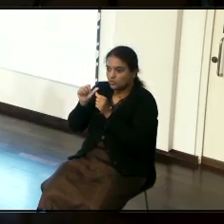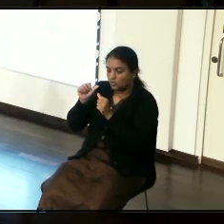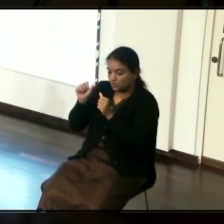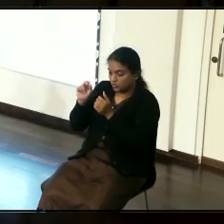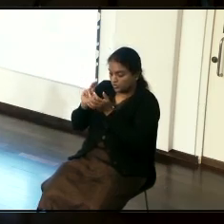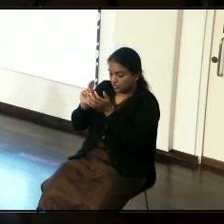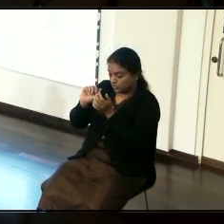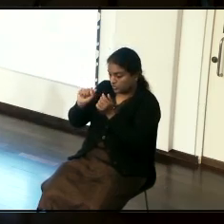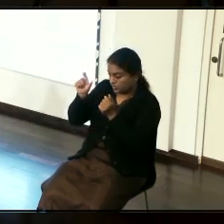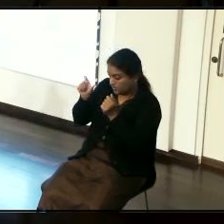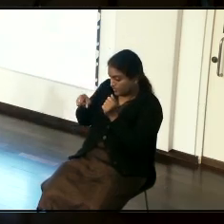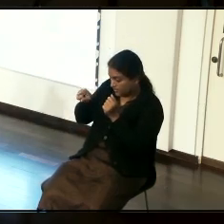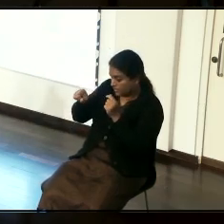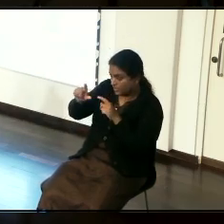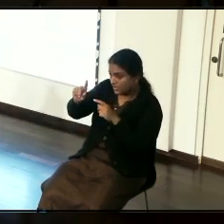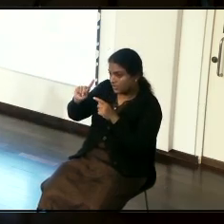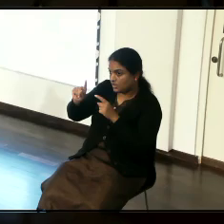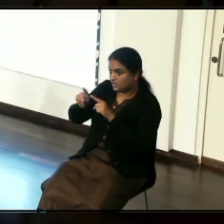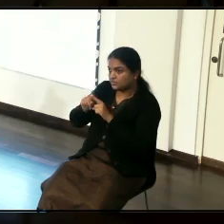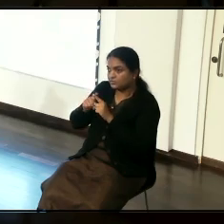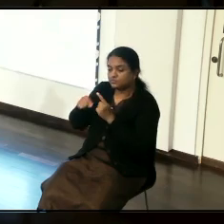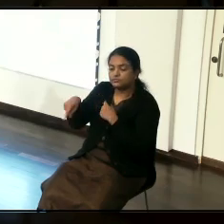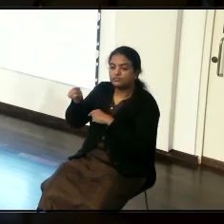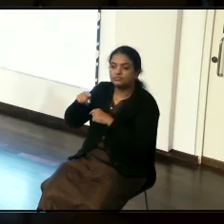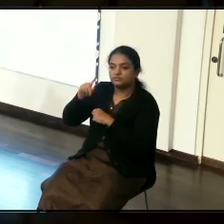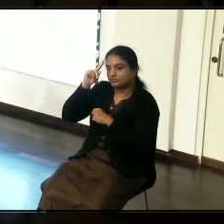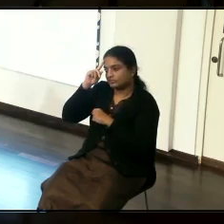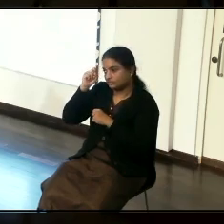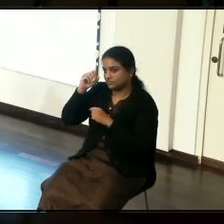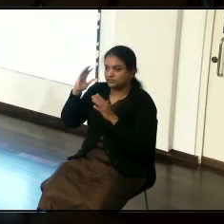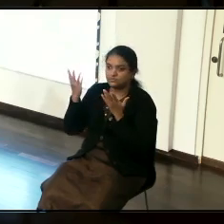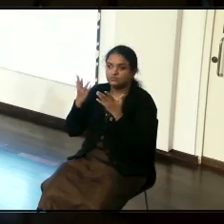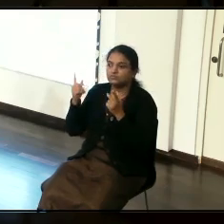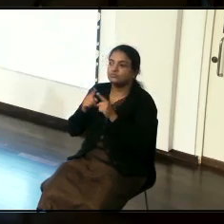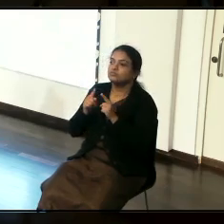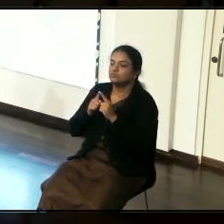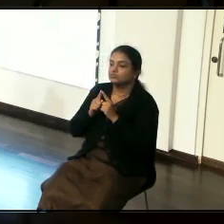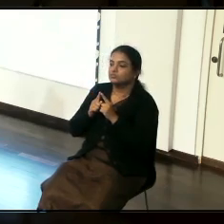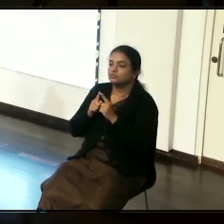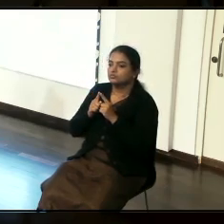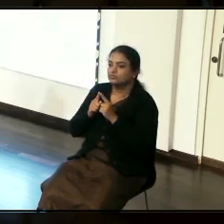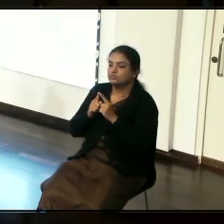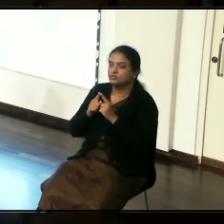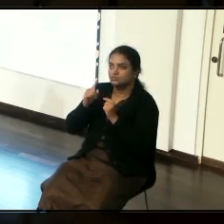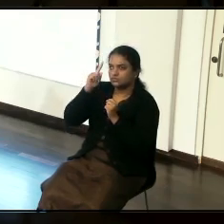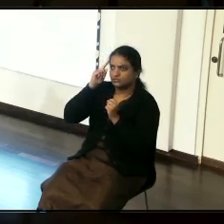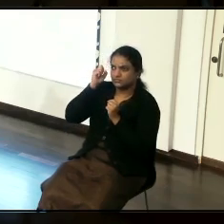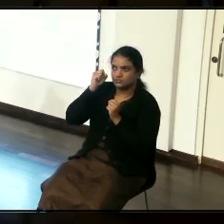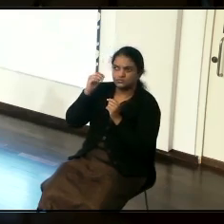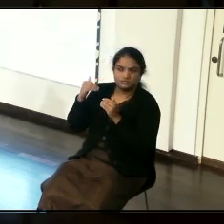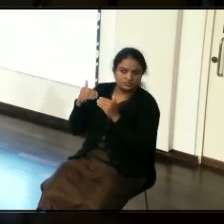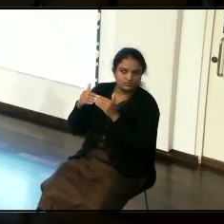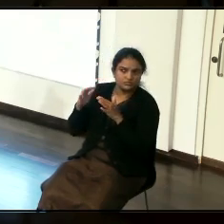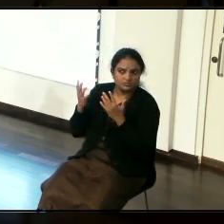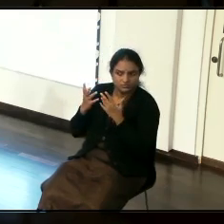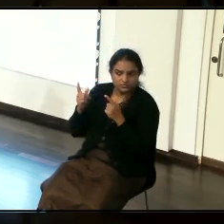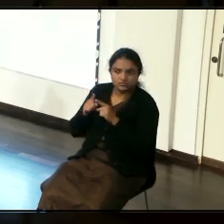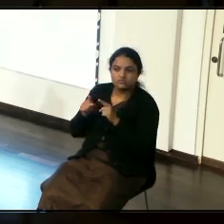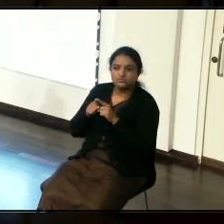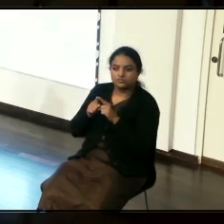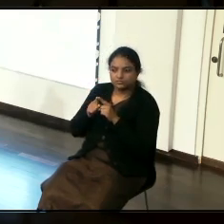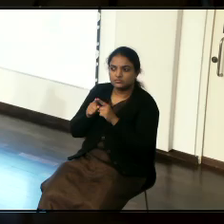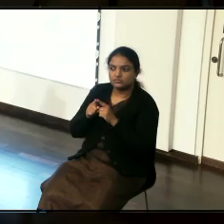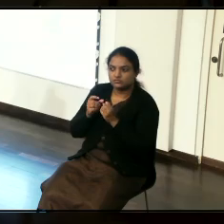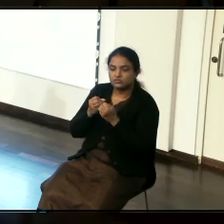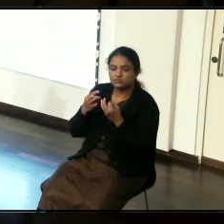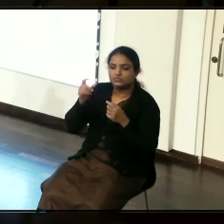There's an old saying about history and memory. Where histories falter, memories take the reins. Goans are not a